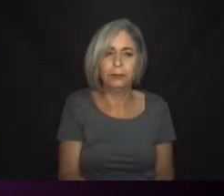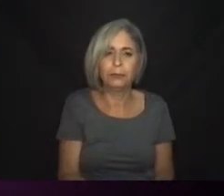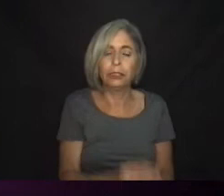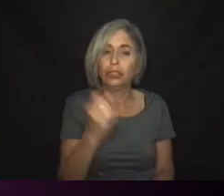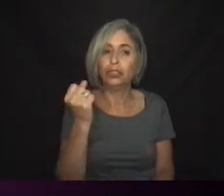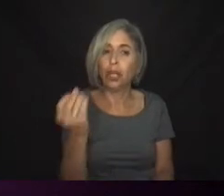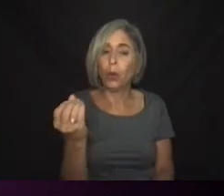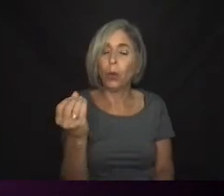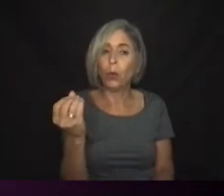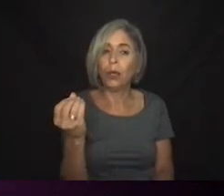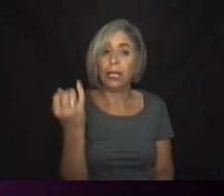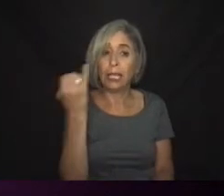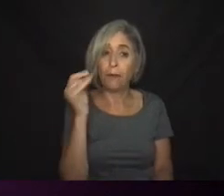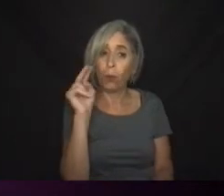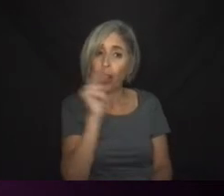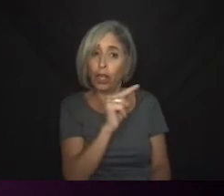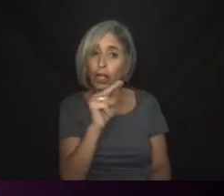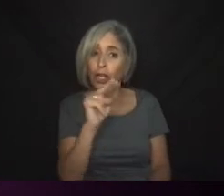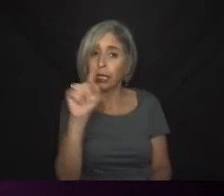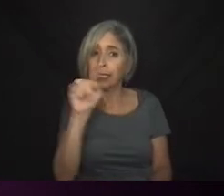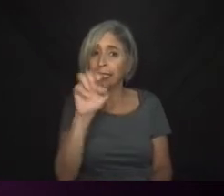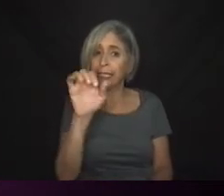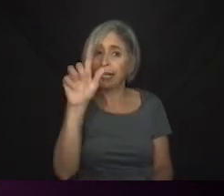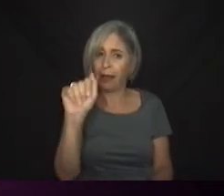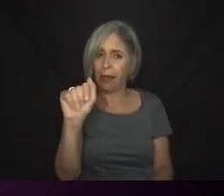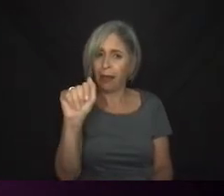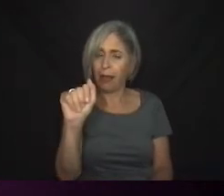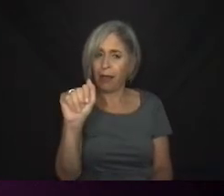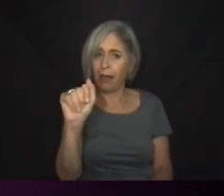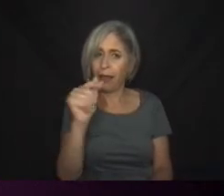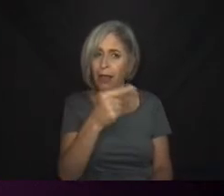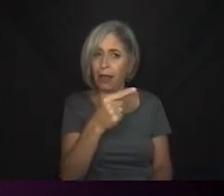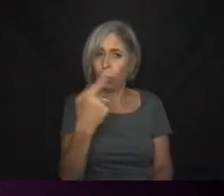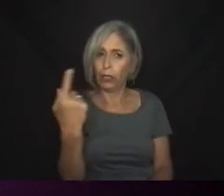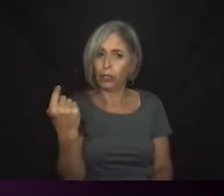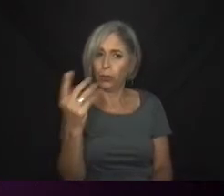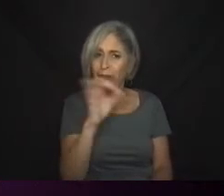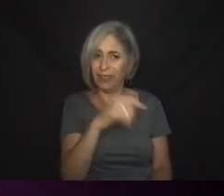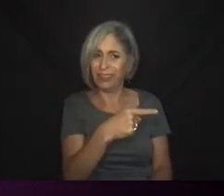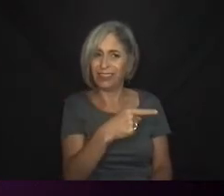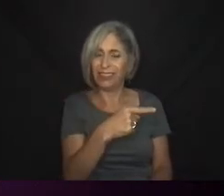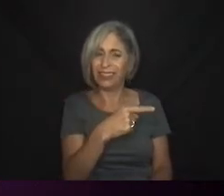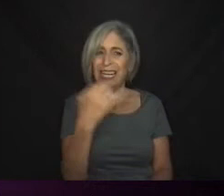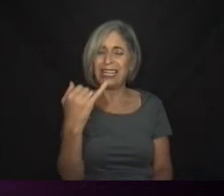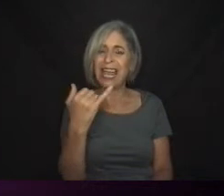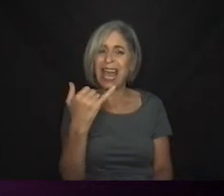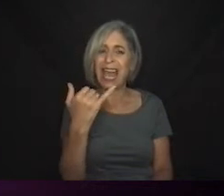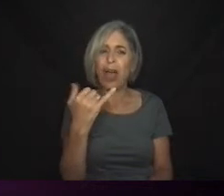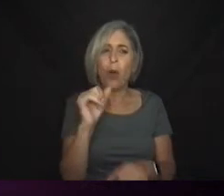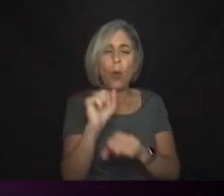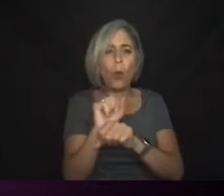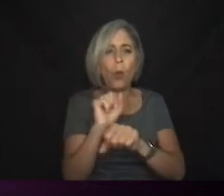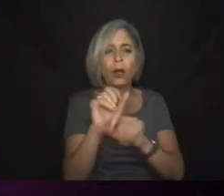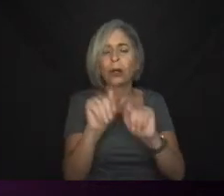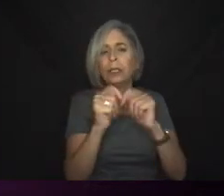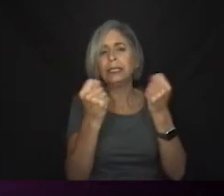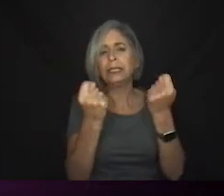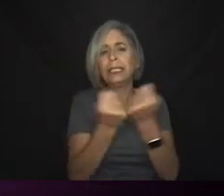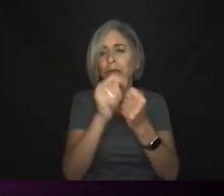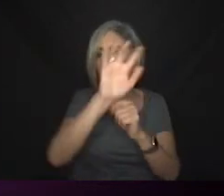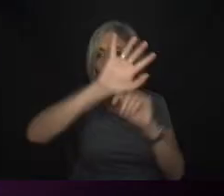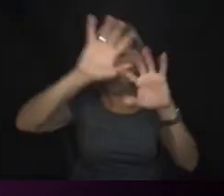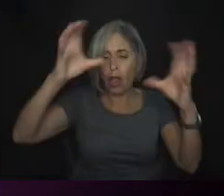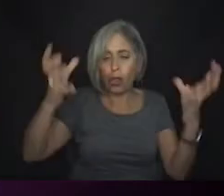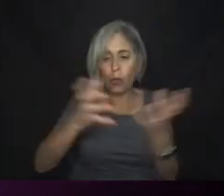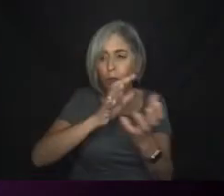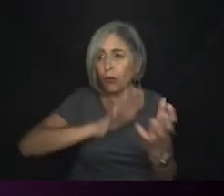So if we look at Zeta, in a sense, this is kind of what we're doing. This right now is work done by teams over the world, and we